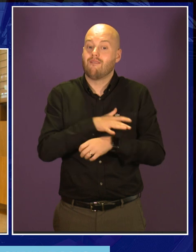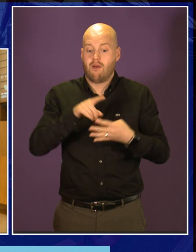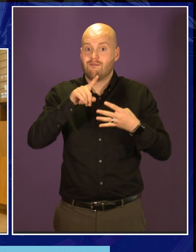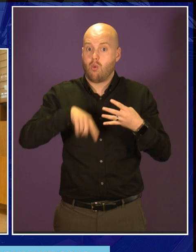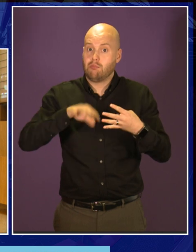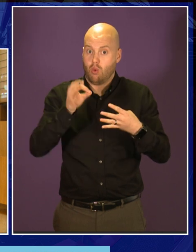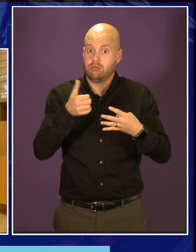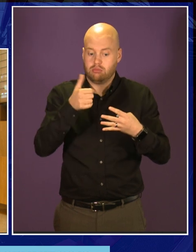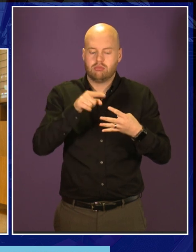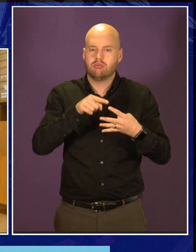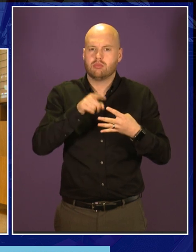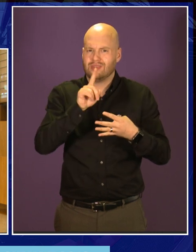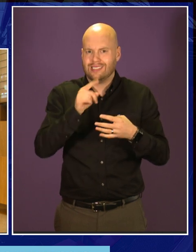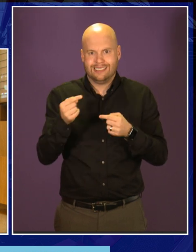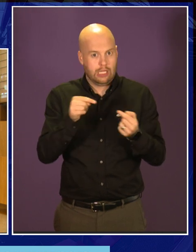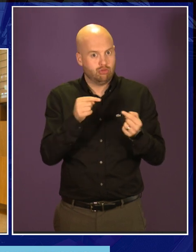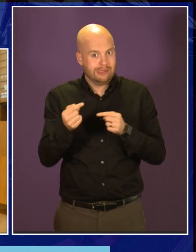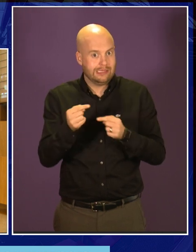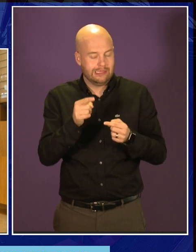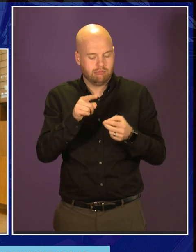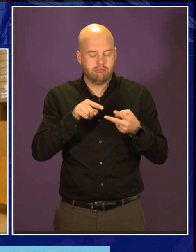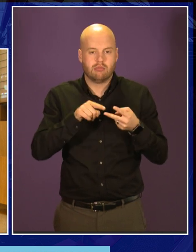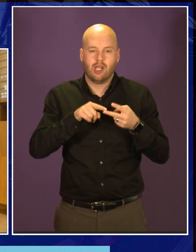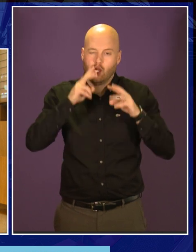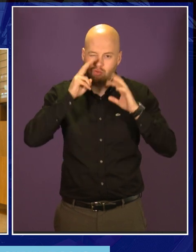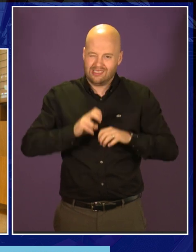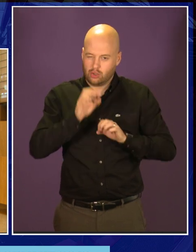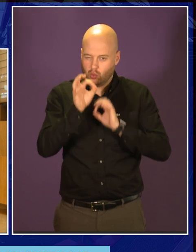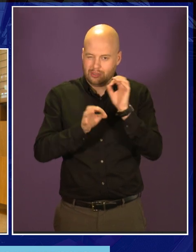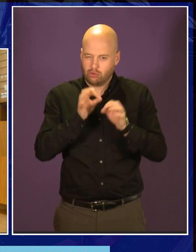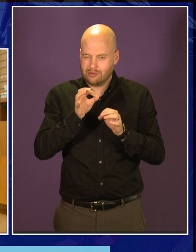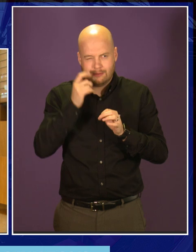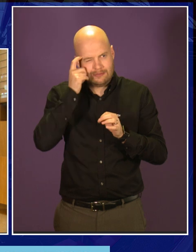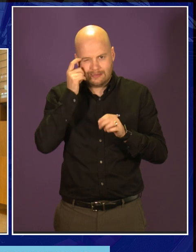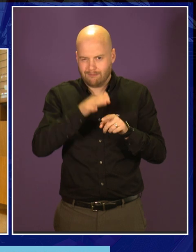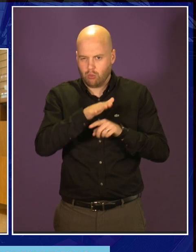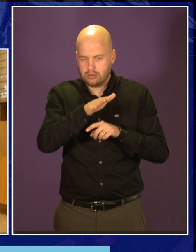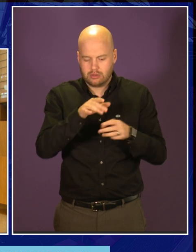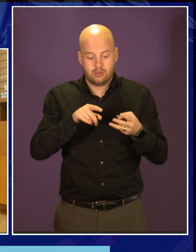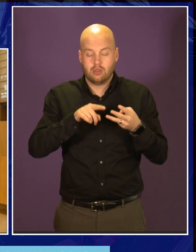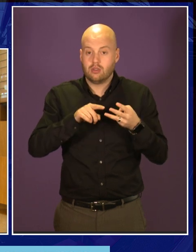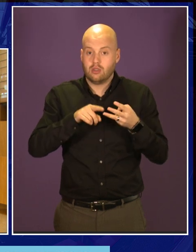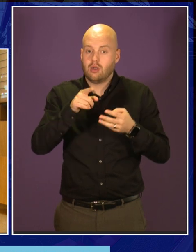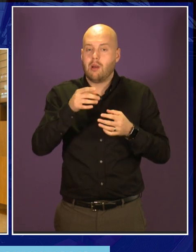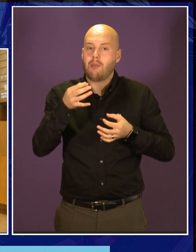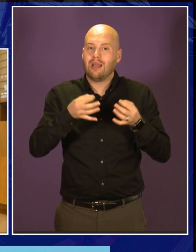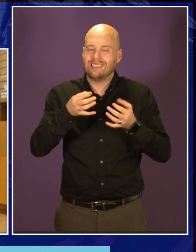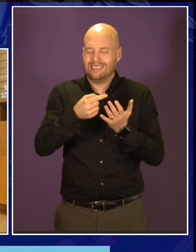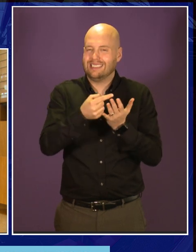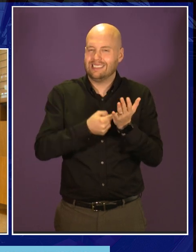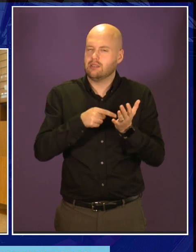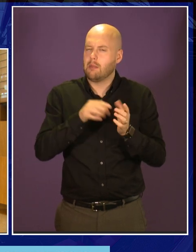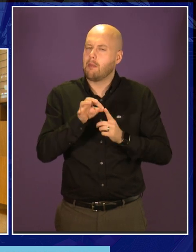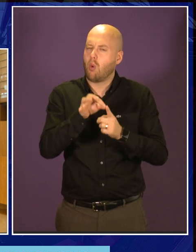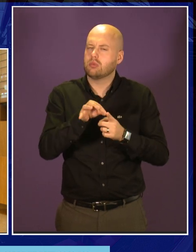tensions, research questions and things we need to think about moving forward, what might look in terms of policy proposals, and then just a